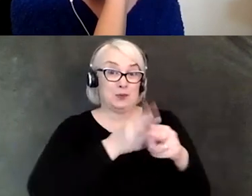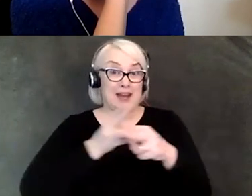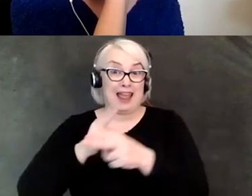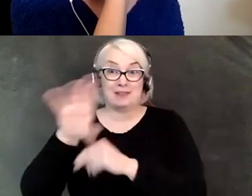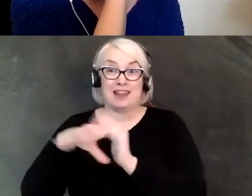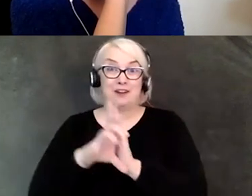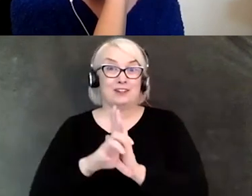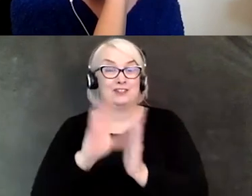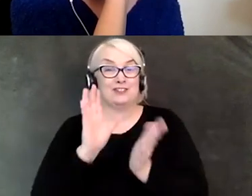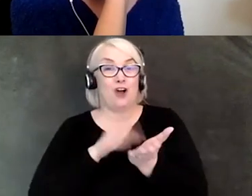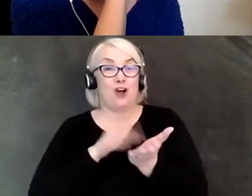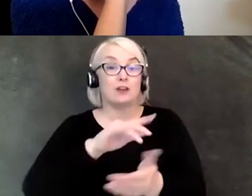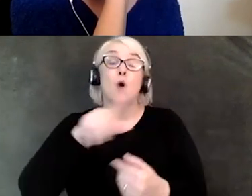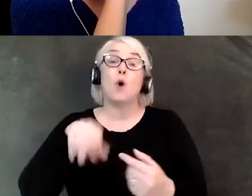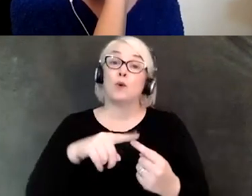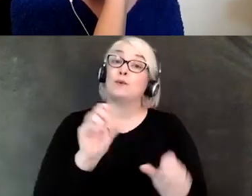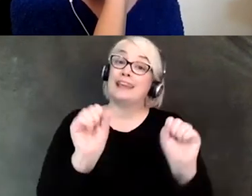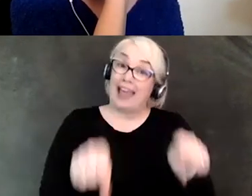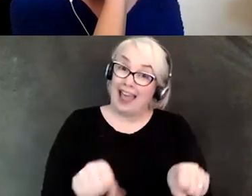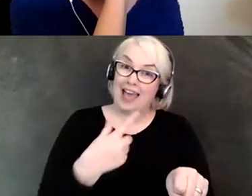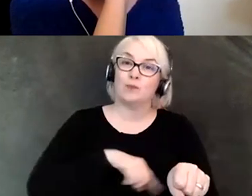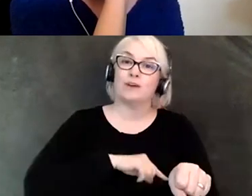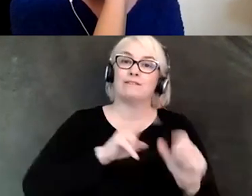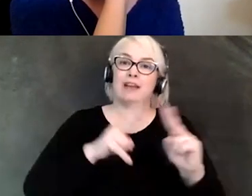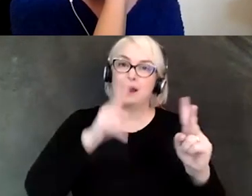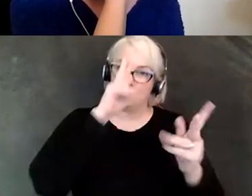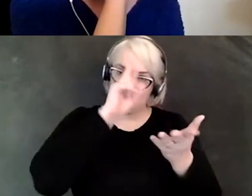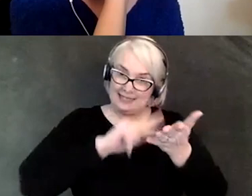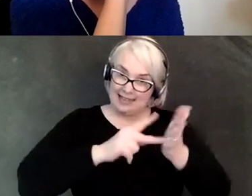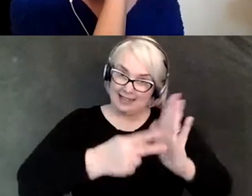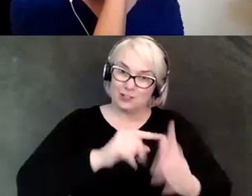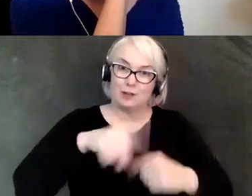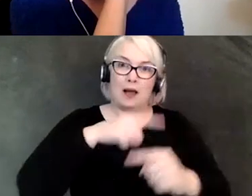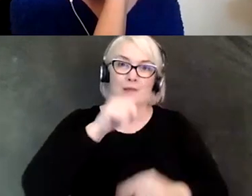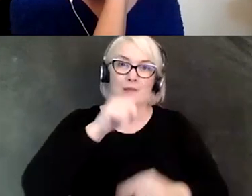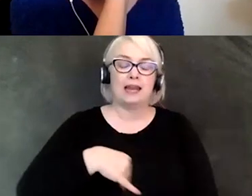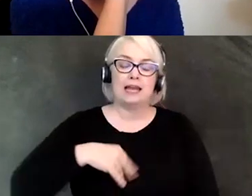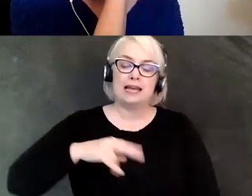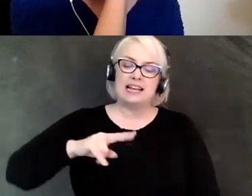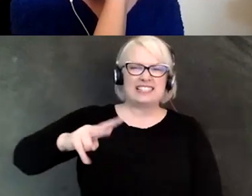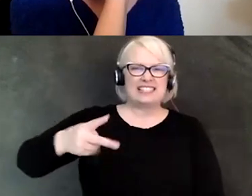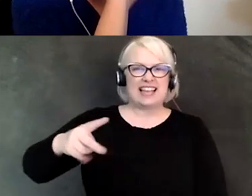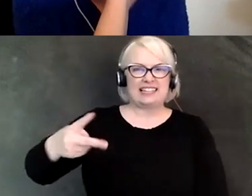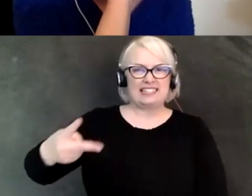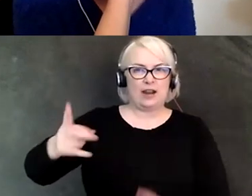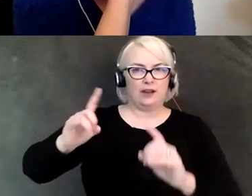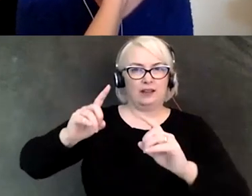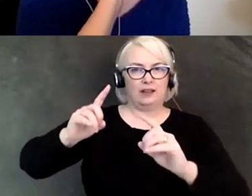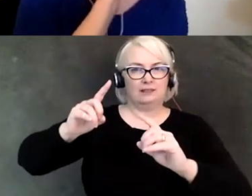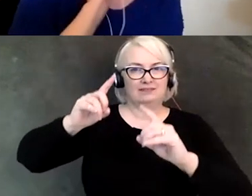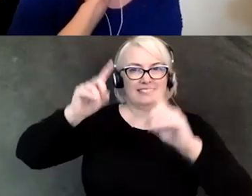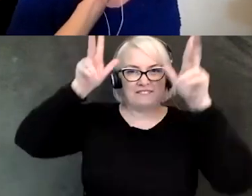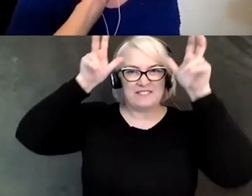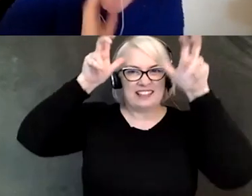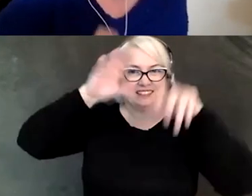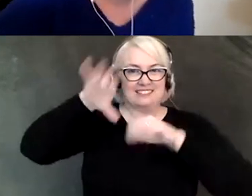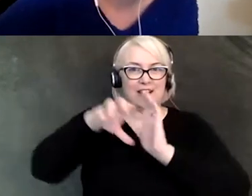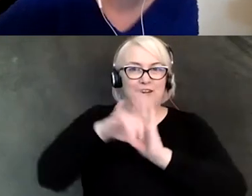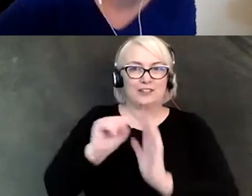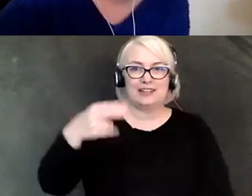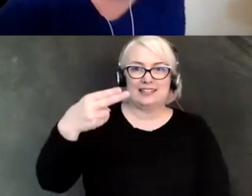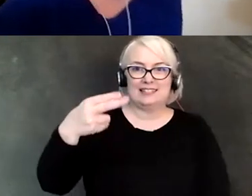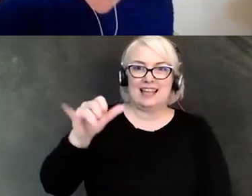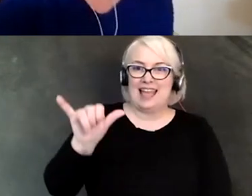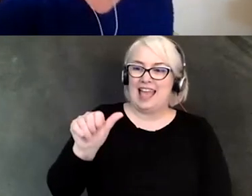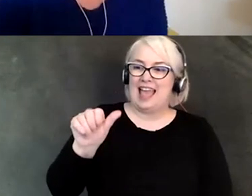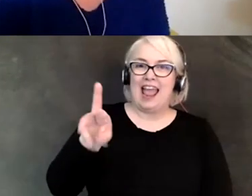The secondary villain character in our show is Hayward, named after Chuck Hayward. I